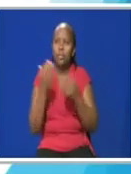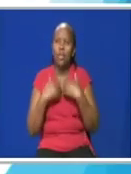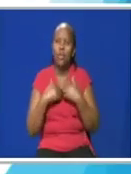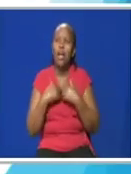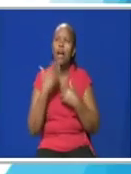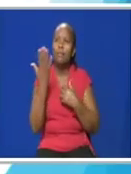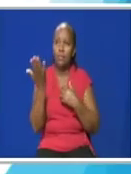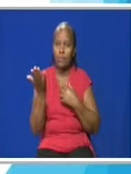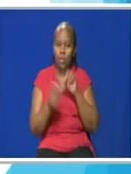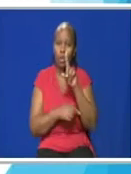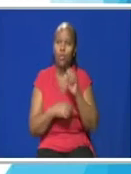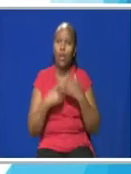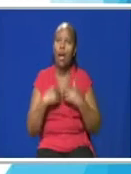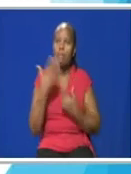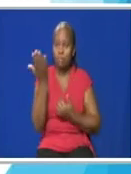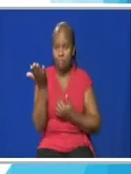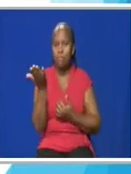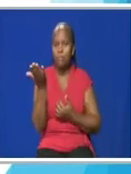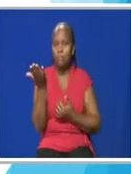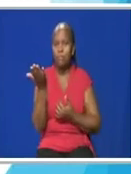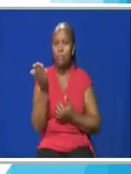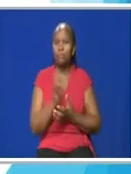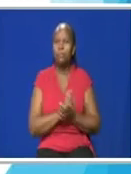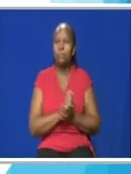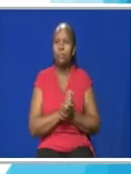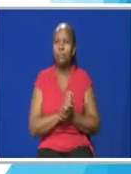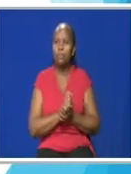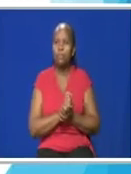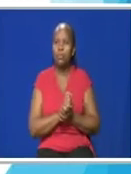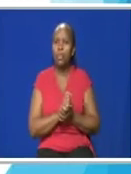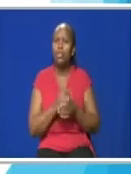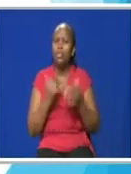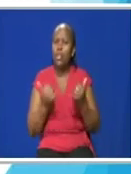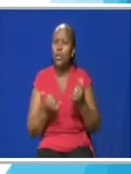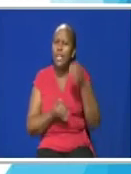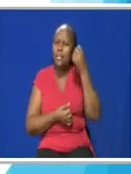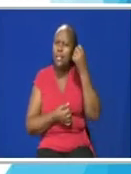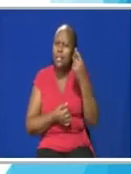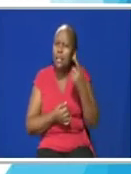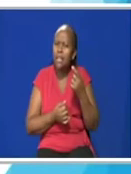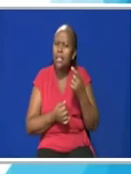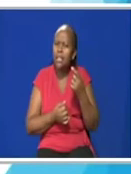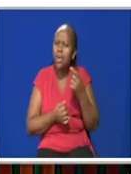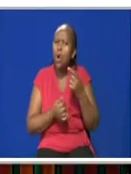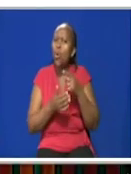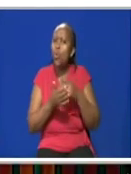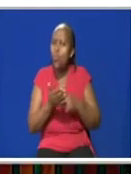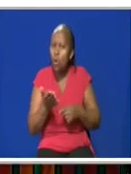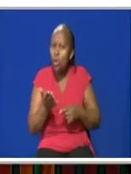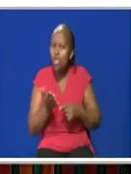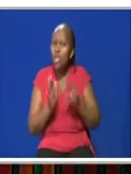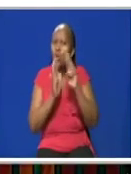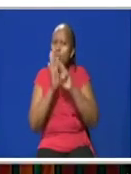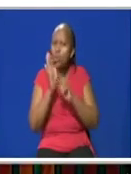the following questions I would like us to do or to look at so that we get to understand what that